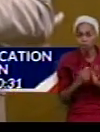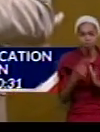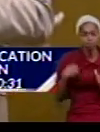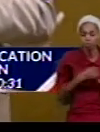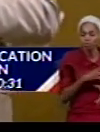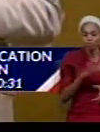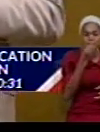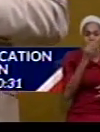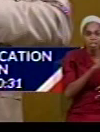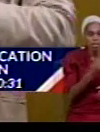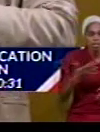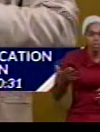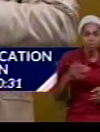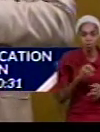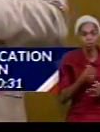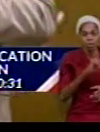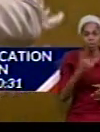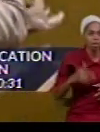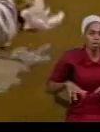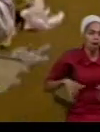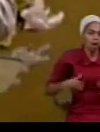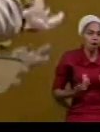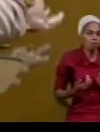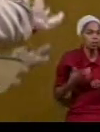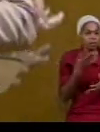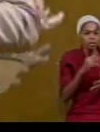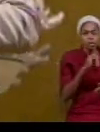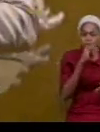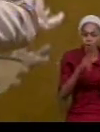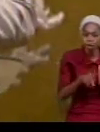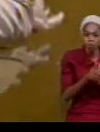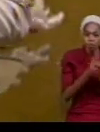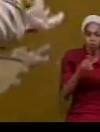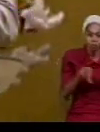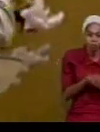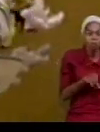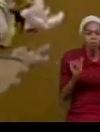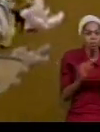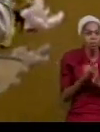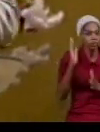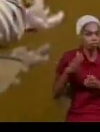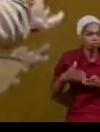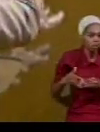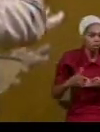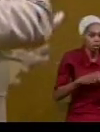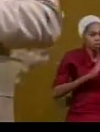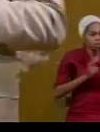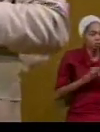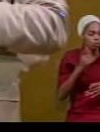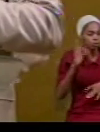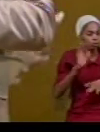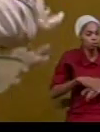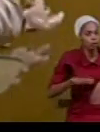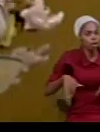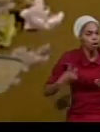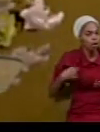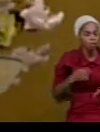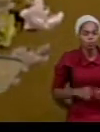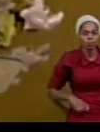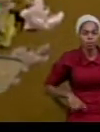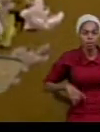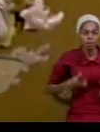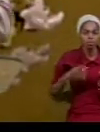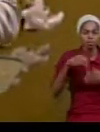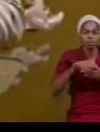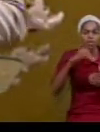in everything that we do, including in how and what we eat. In 1 Corinthians chapter 10, I read